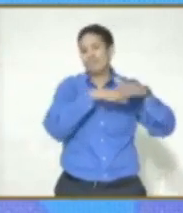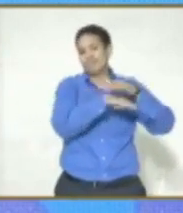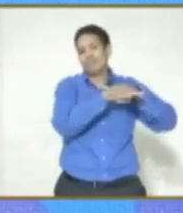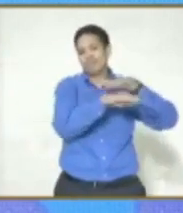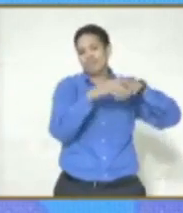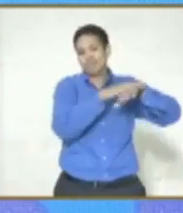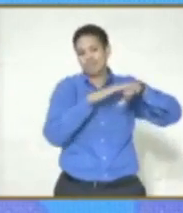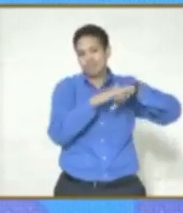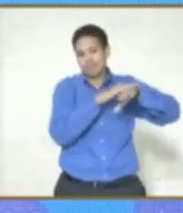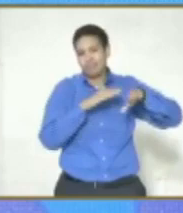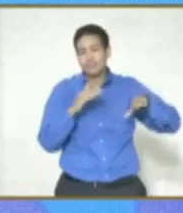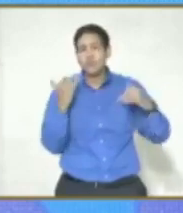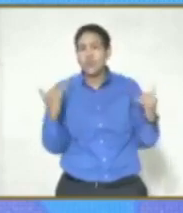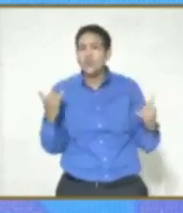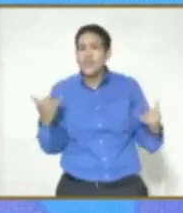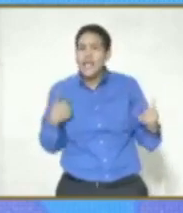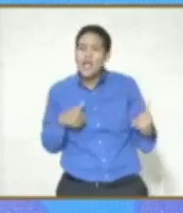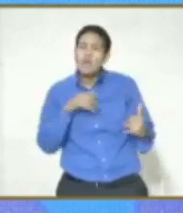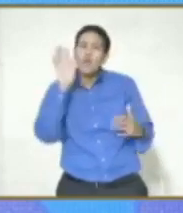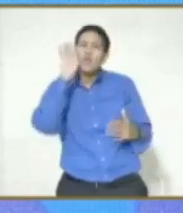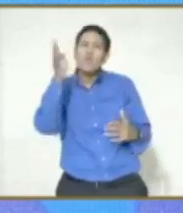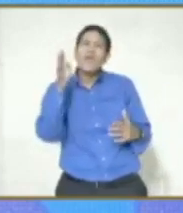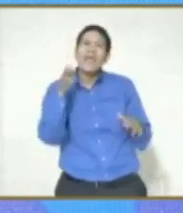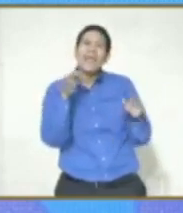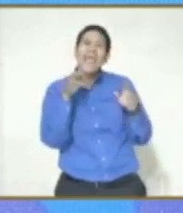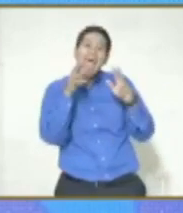to be examining